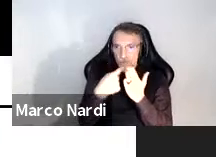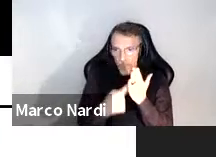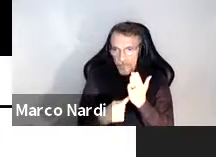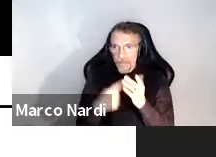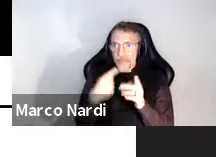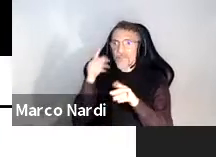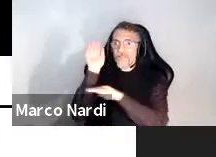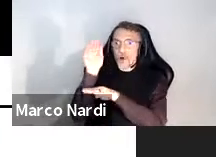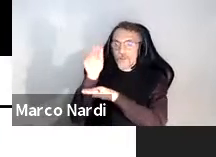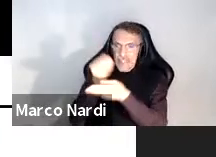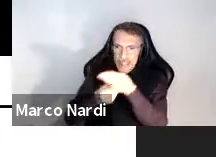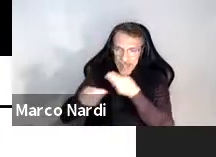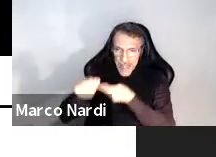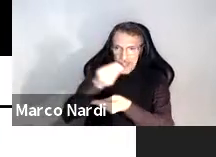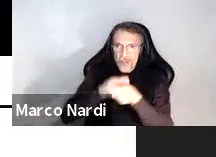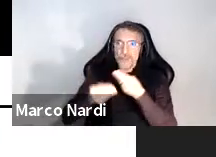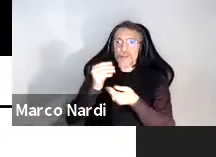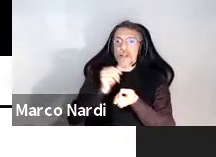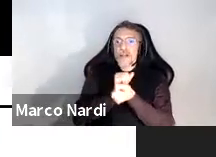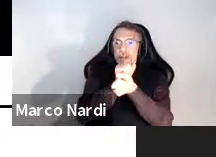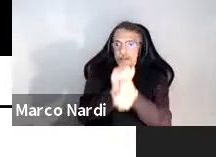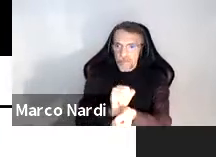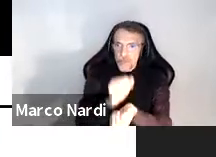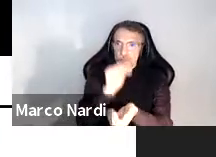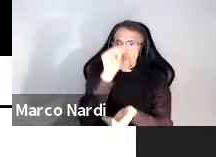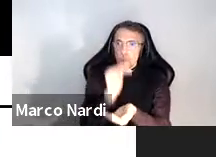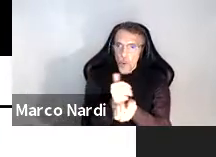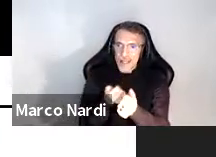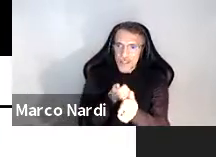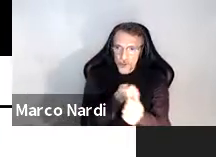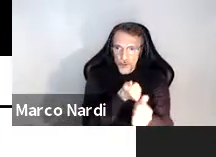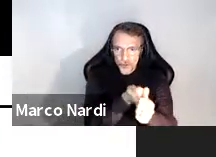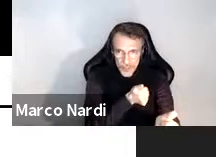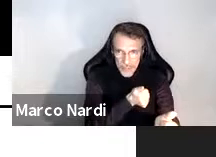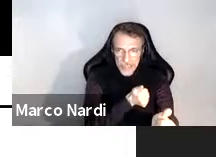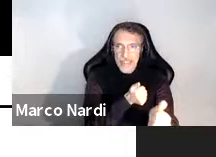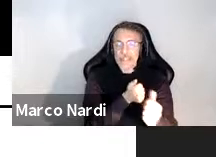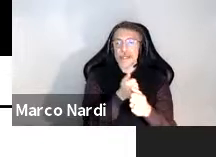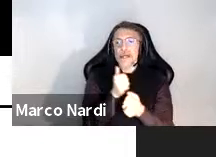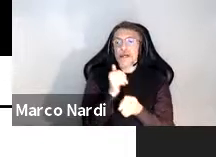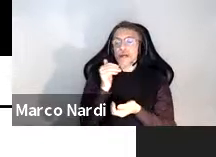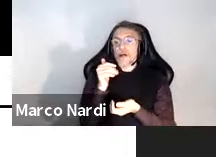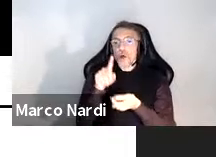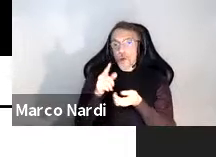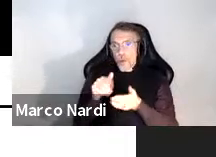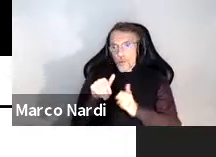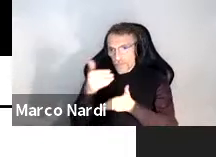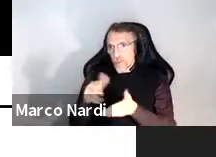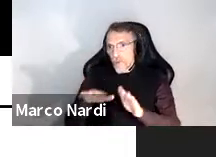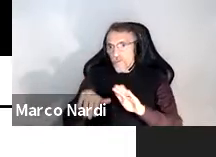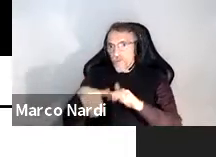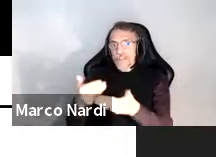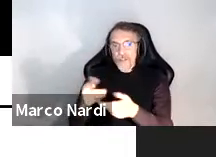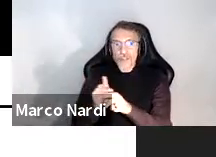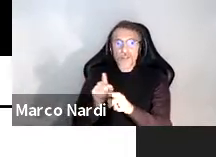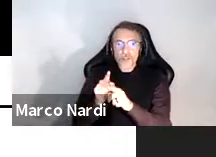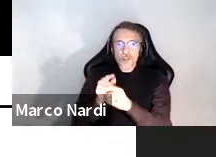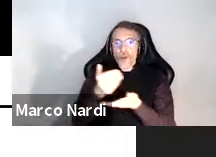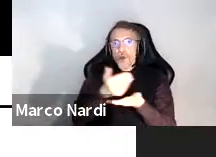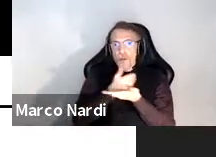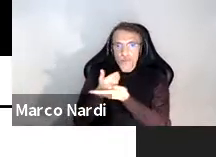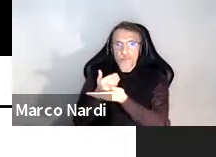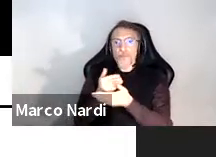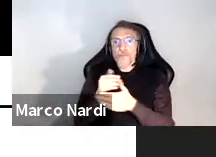exchange intervention, direct lending to small-scale industries, lowering of loan provisions, easing of capital conservation